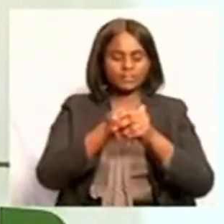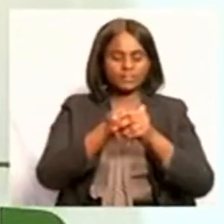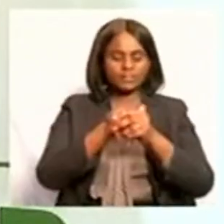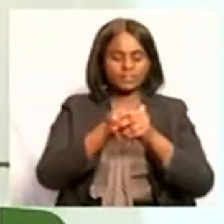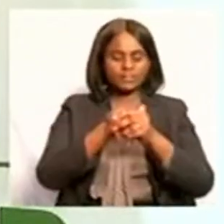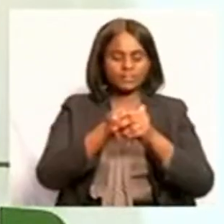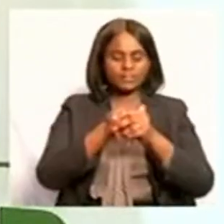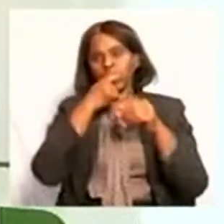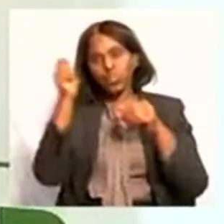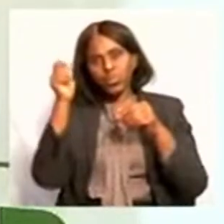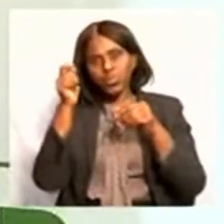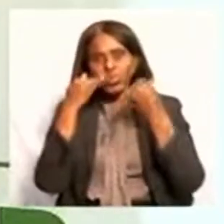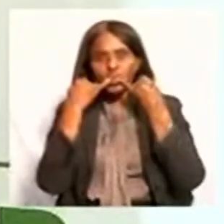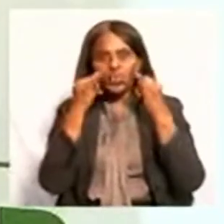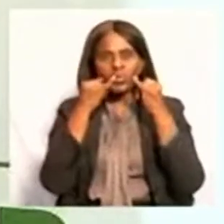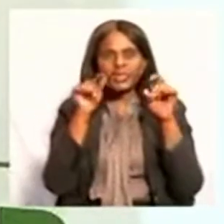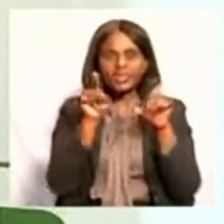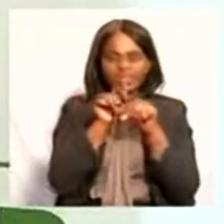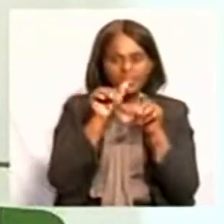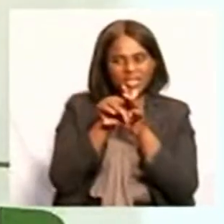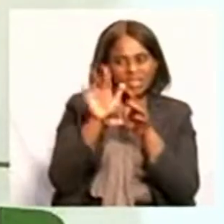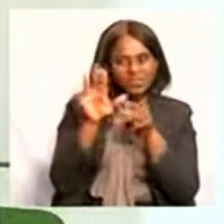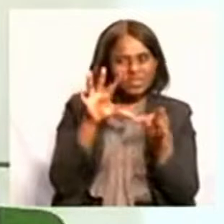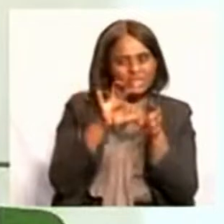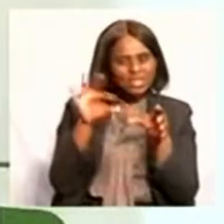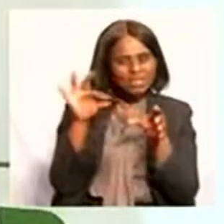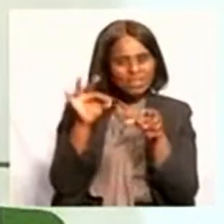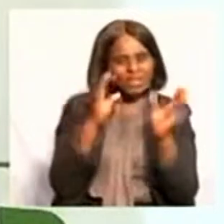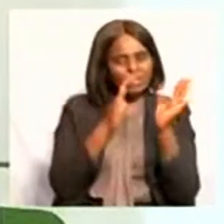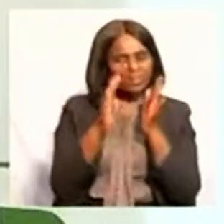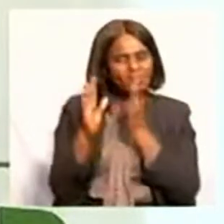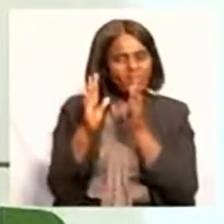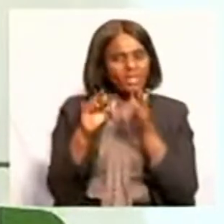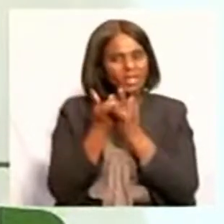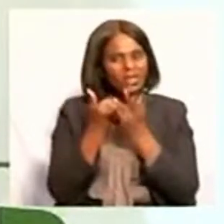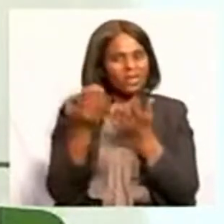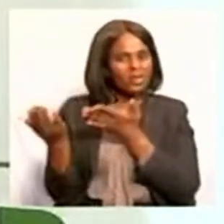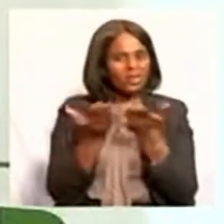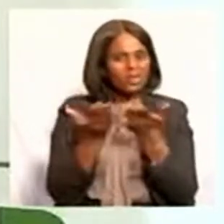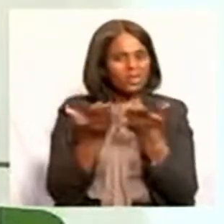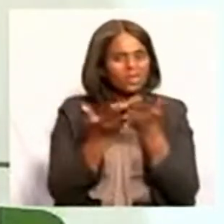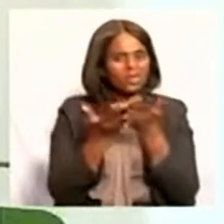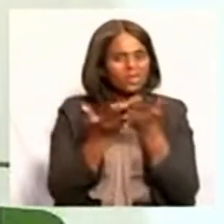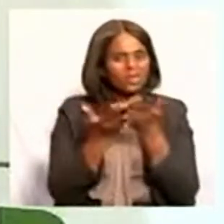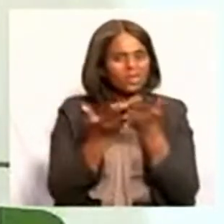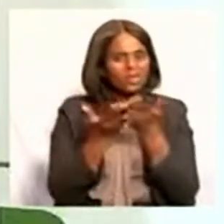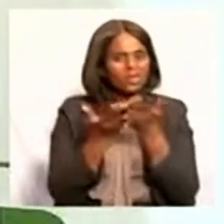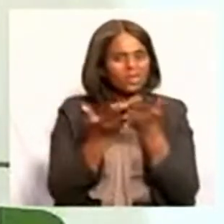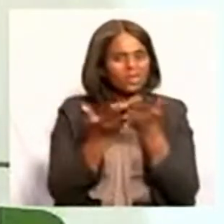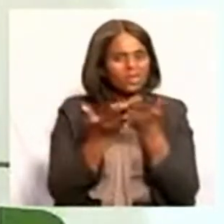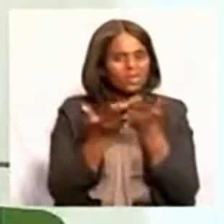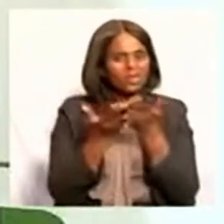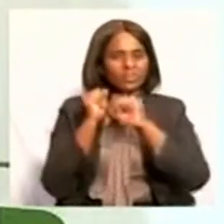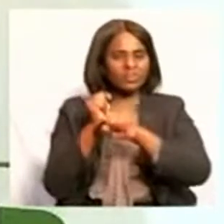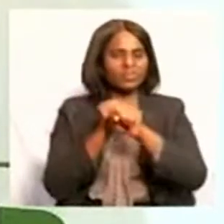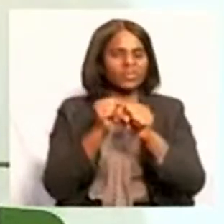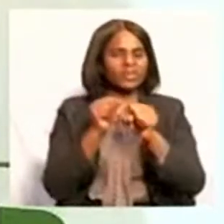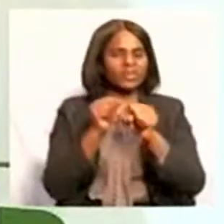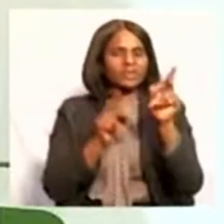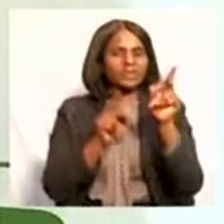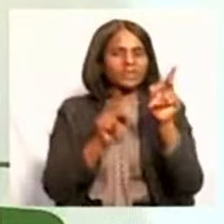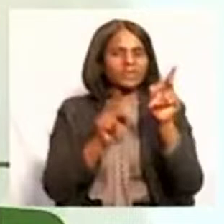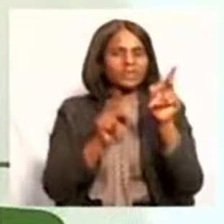they part of your stakeholder engagement arrangement? How do you bring them on board, and how do you protect whistleblowers?